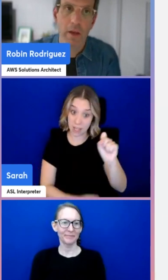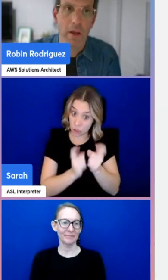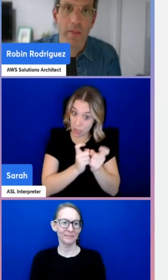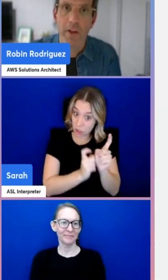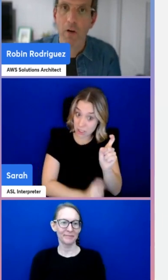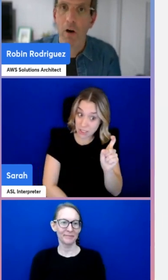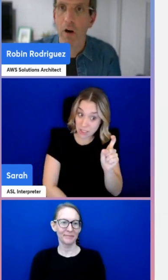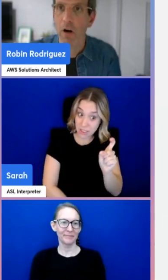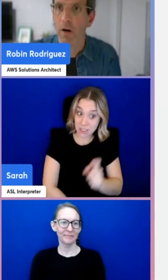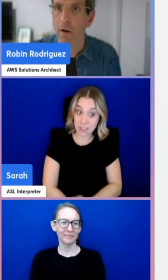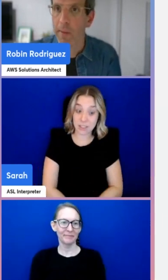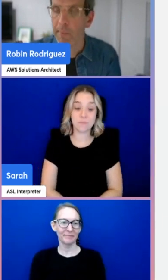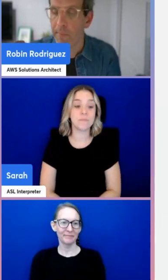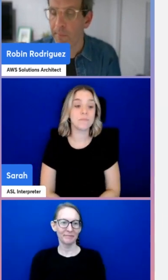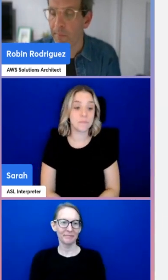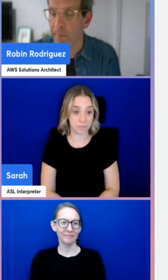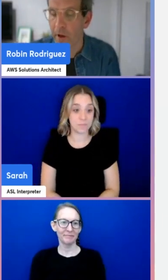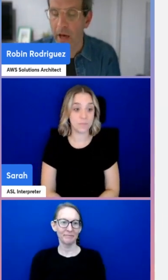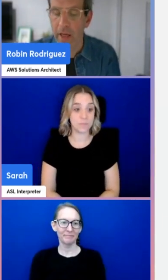And there are